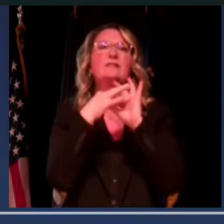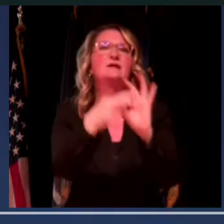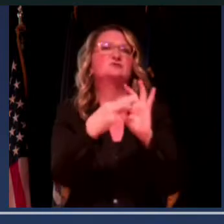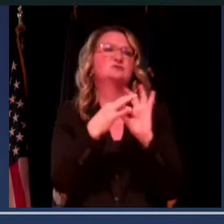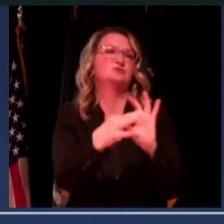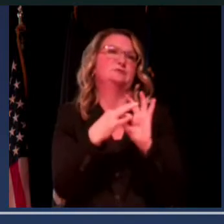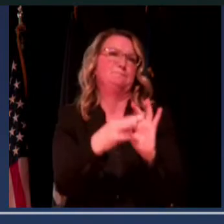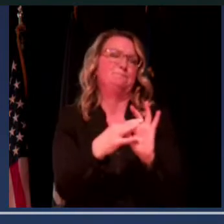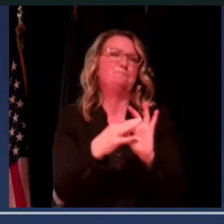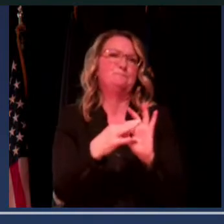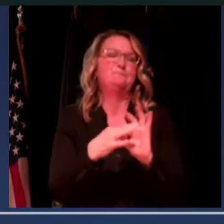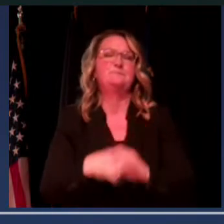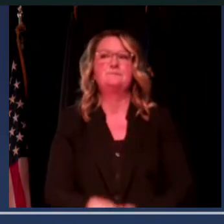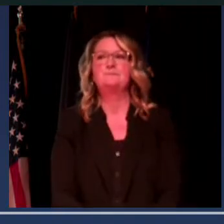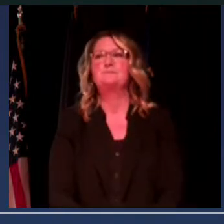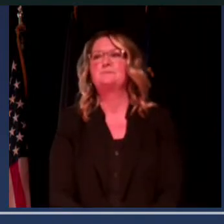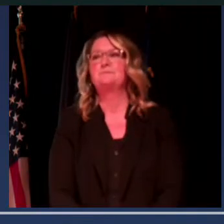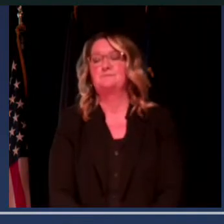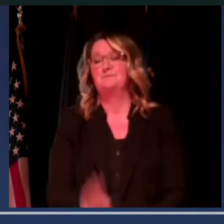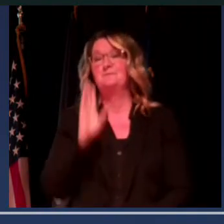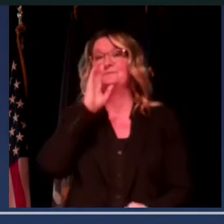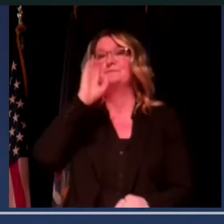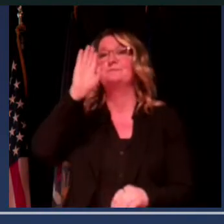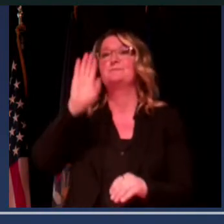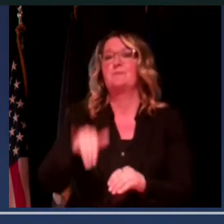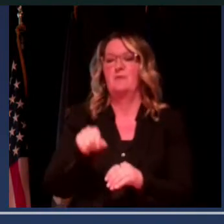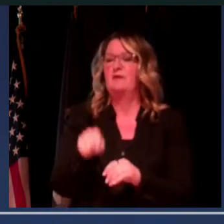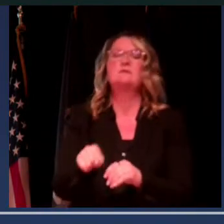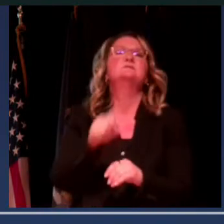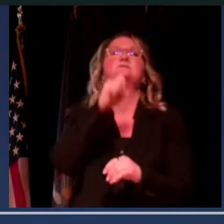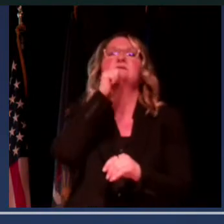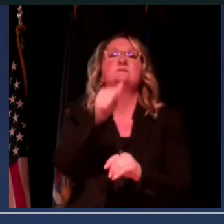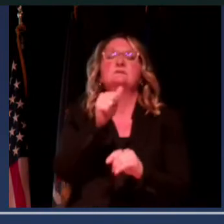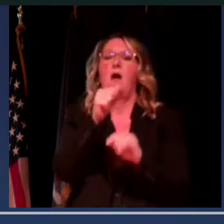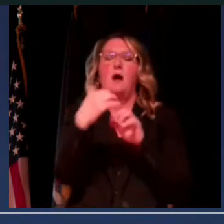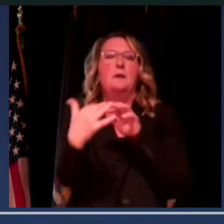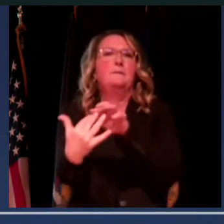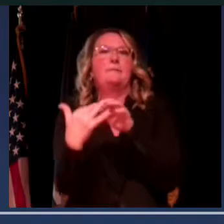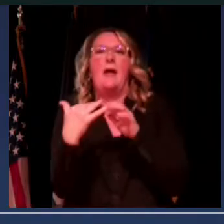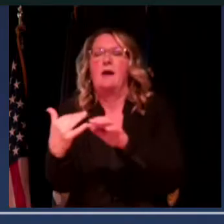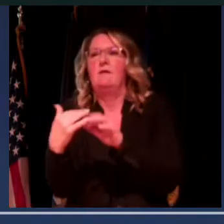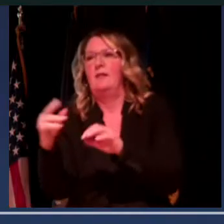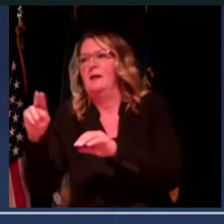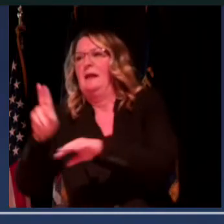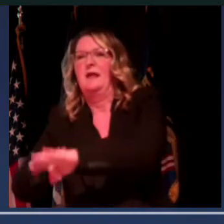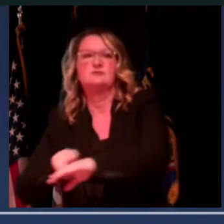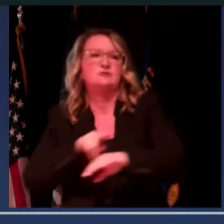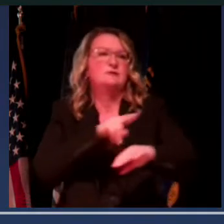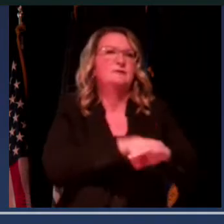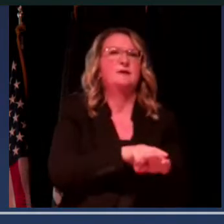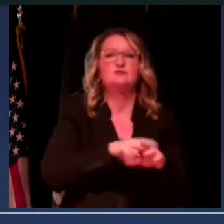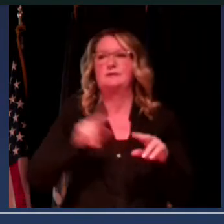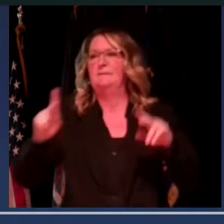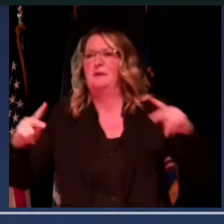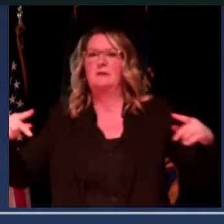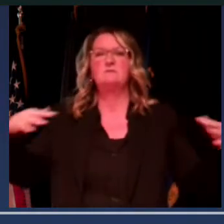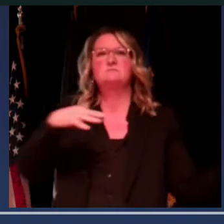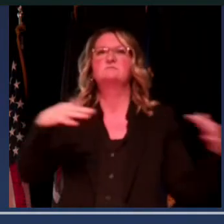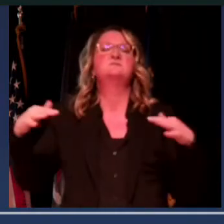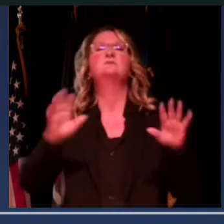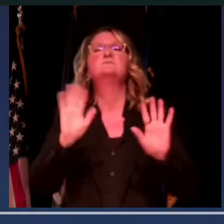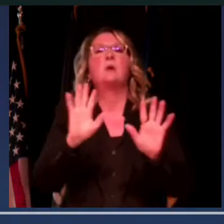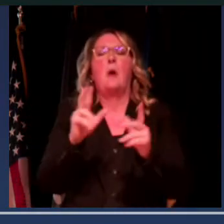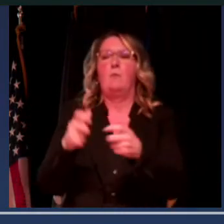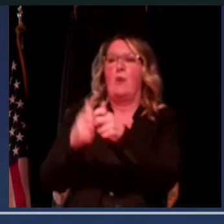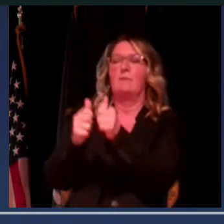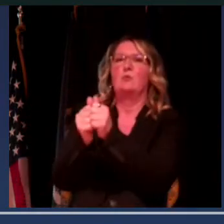great peoples. As we know, this is not a battle between nations and people. It is a problem with our president,